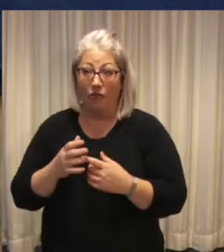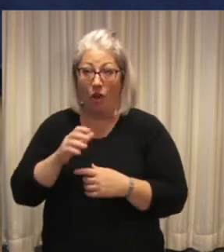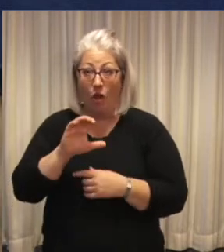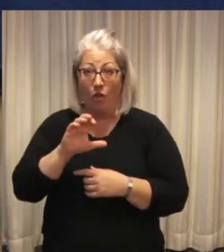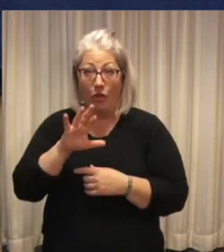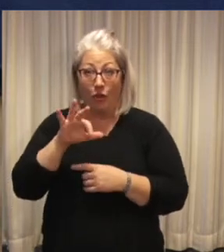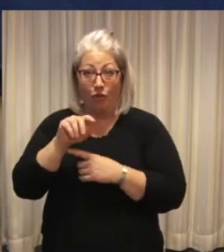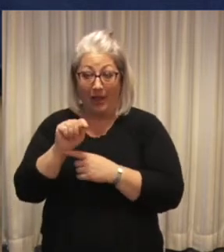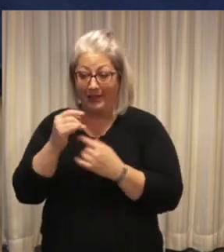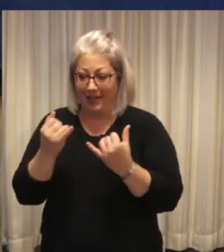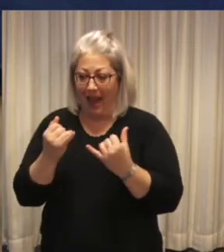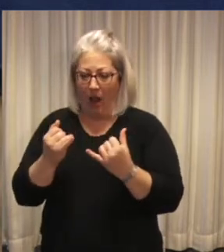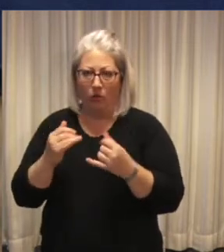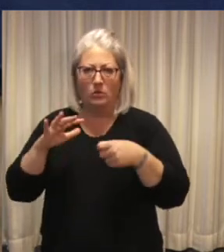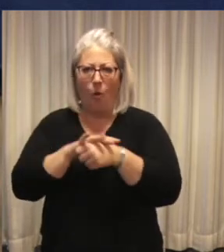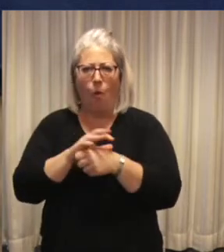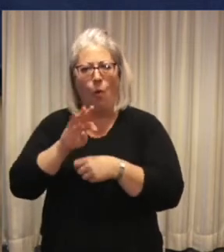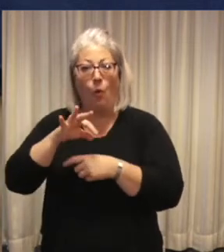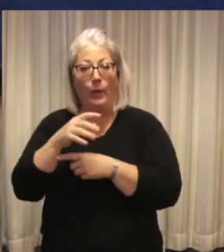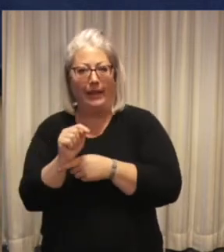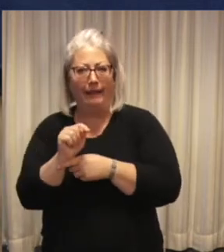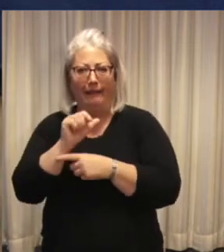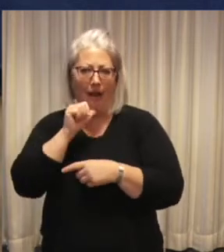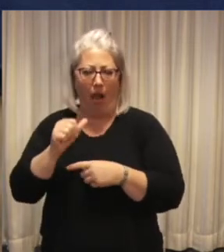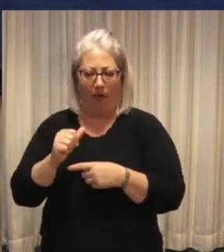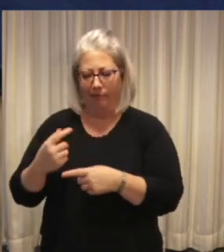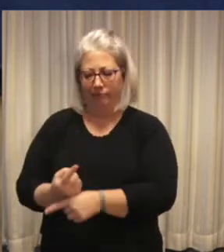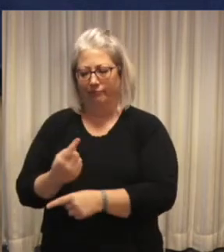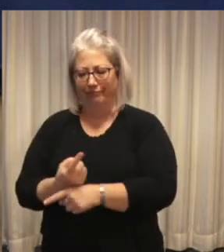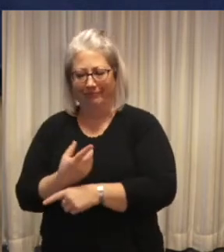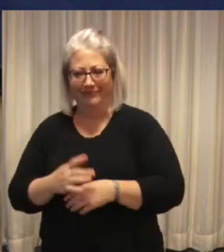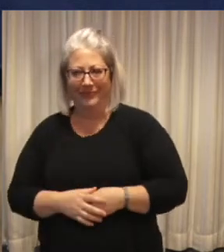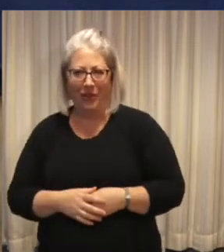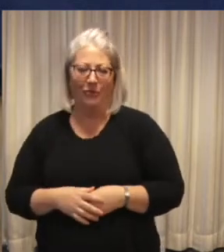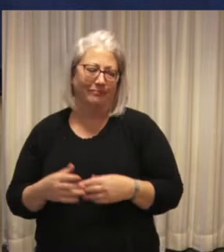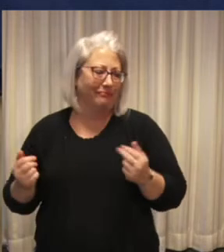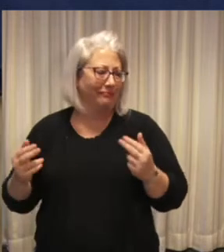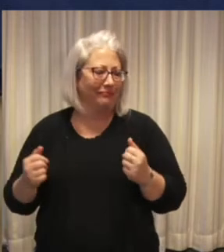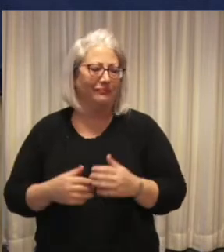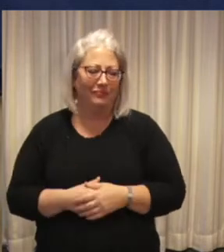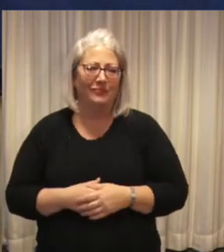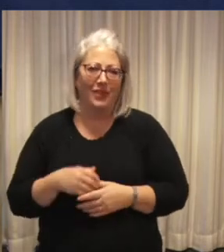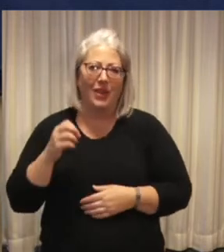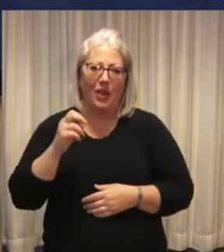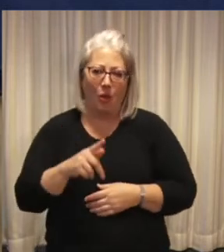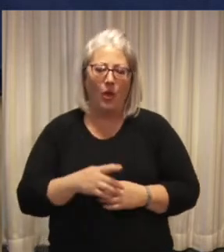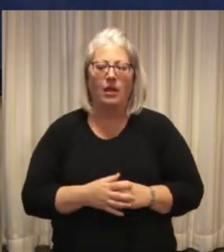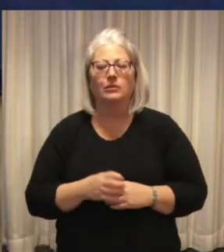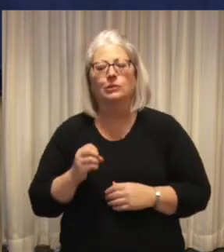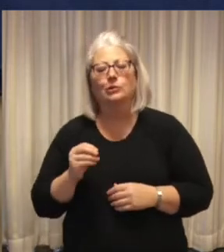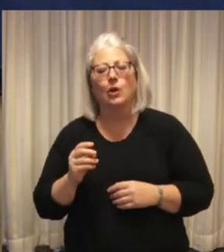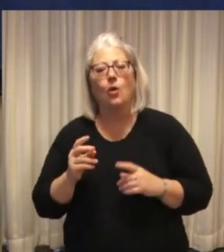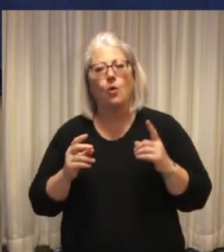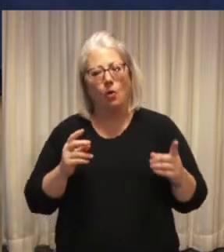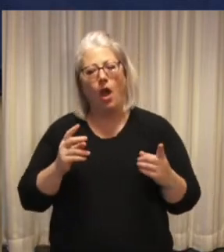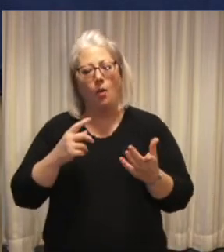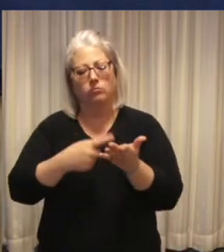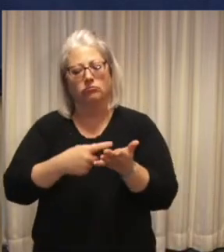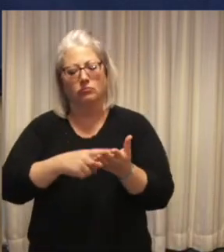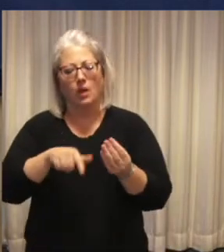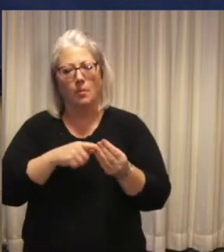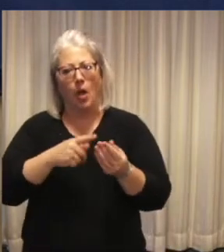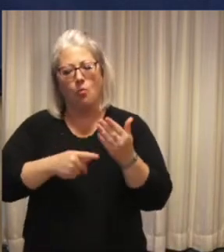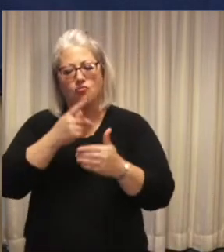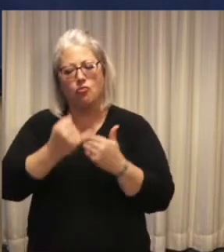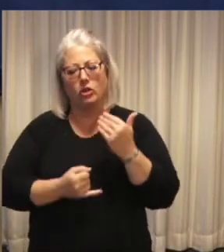right. I want to show one more quick slide because you alluded to Project Resilience, and then we'll open it up to questions mm-hmm. for as you know, we won't keep you too